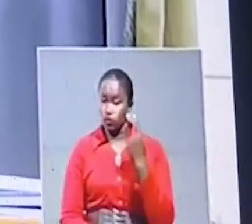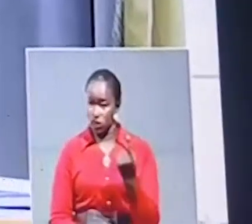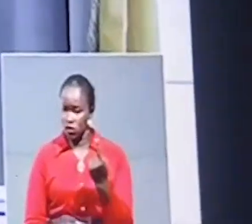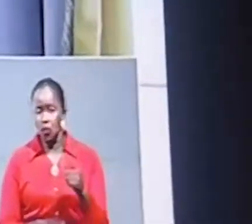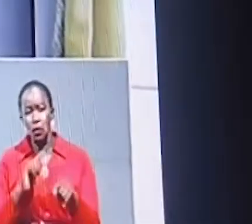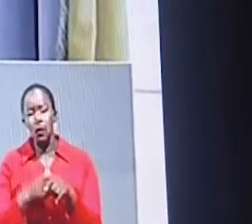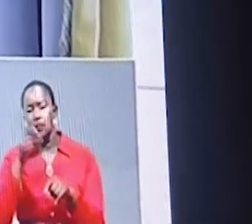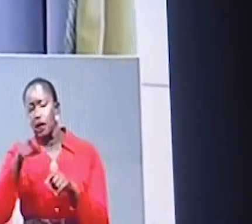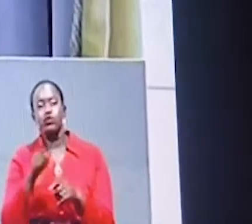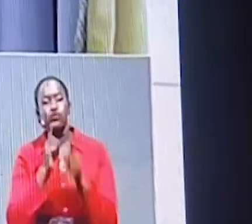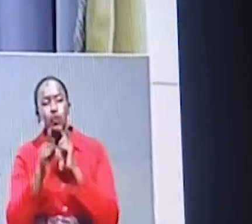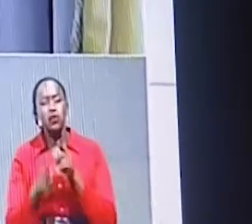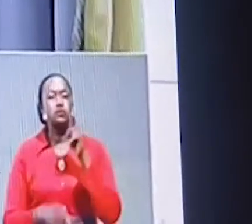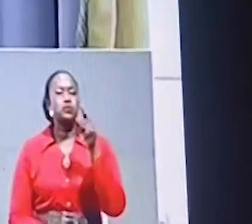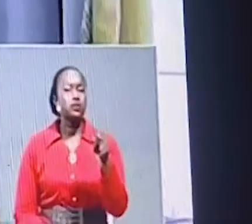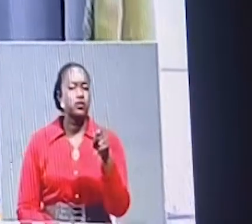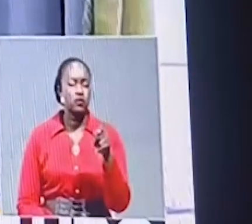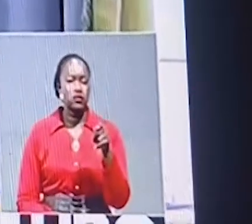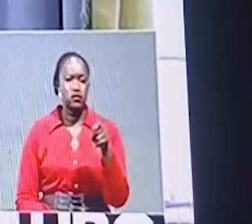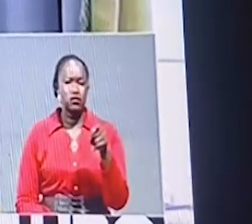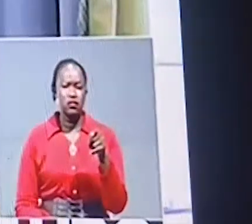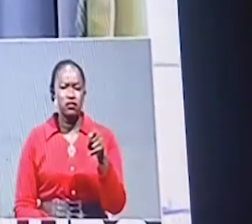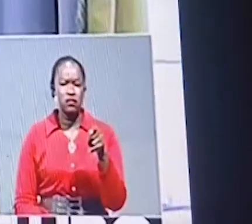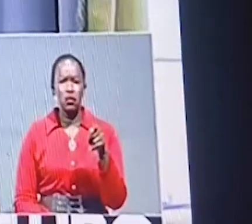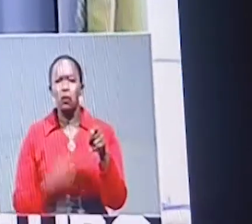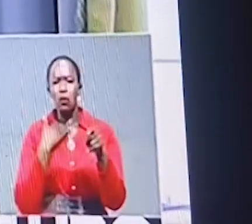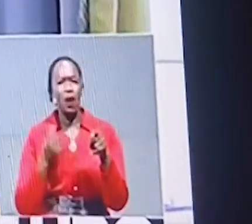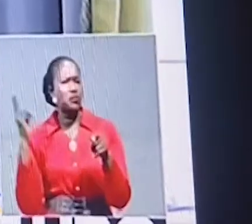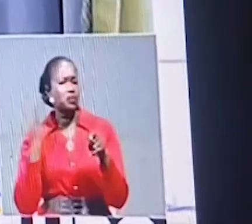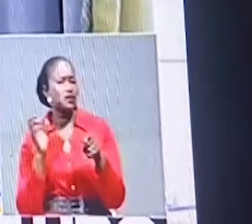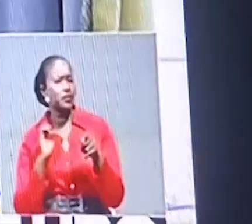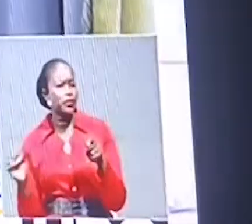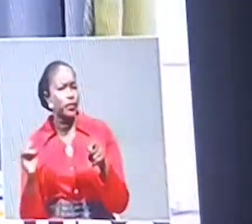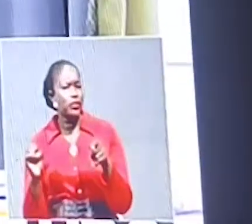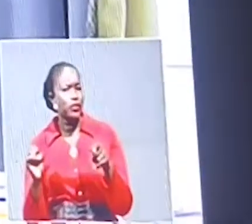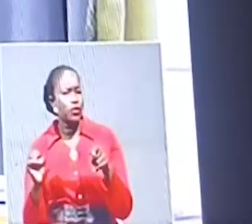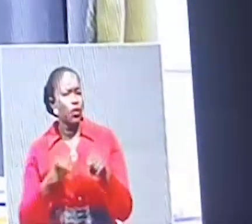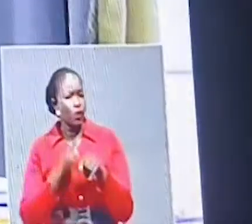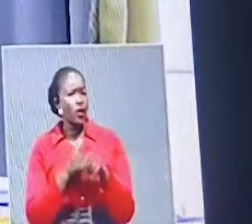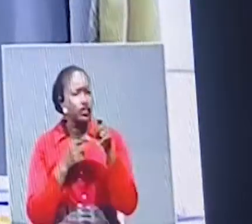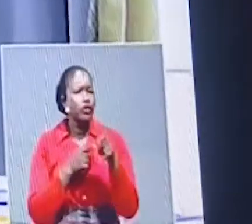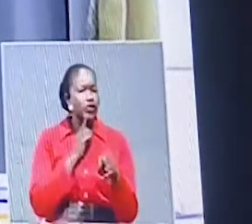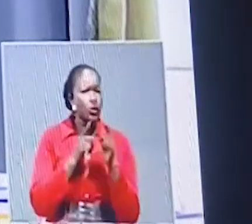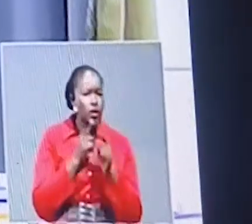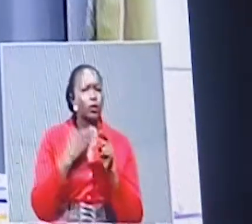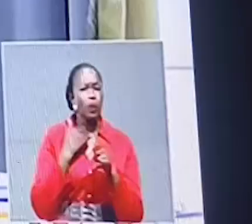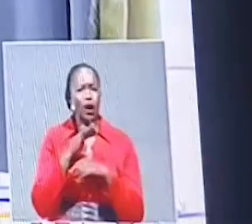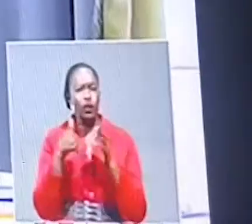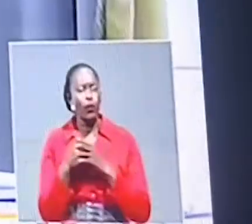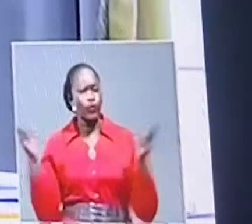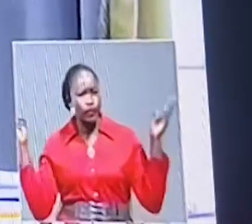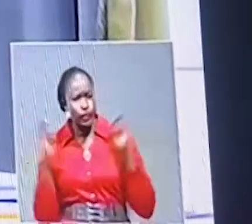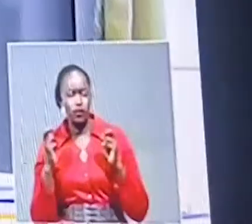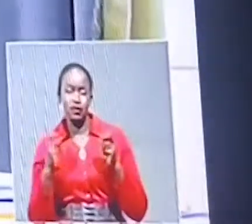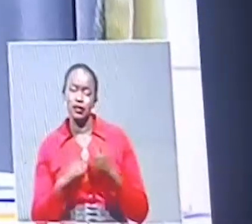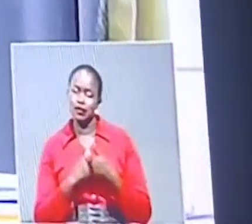When someone is talking to you, okay, you don't want to listen to him. When you are talking, you want to be listened to.